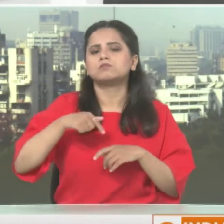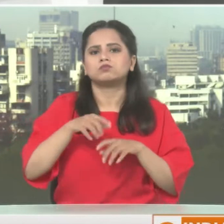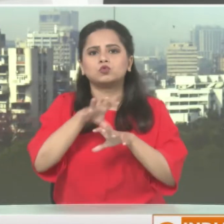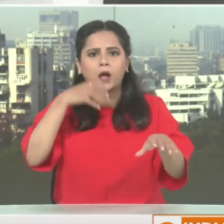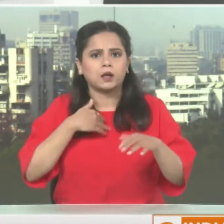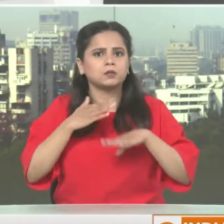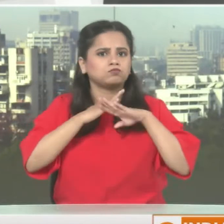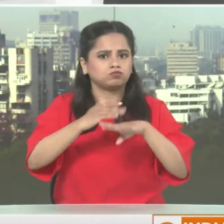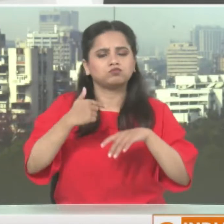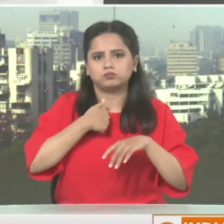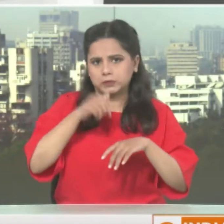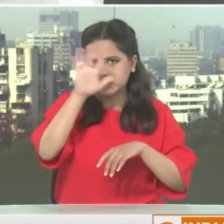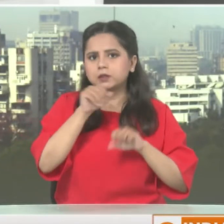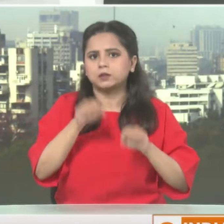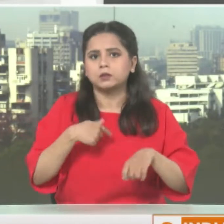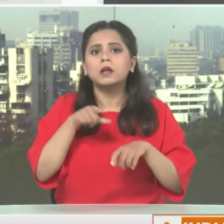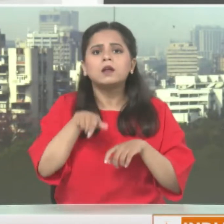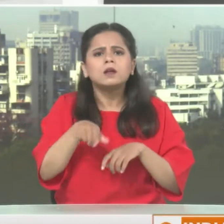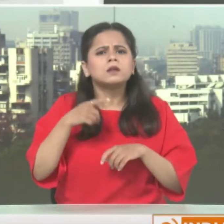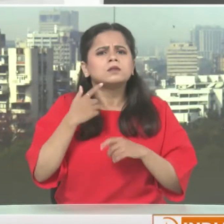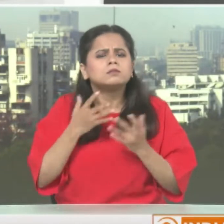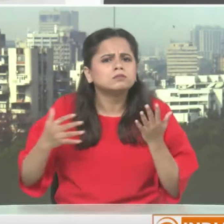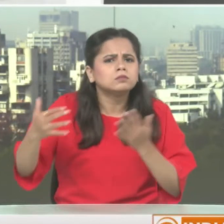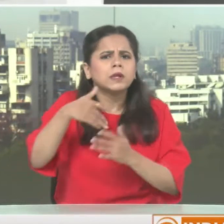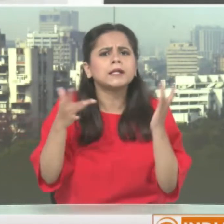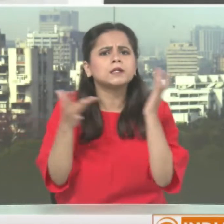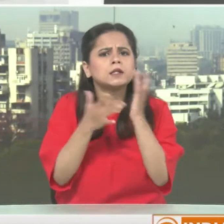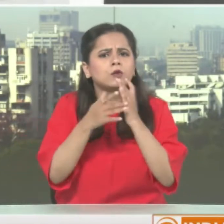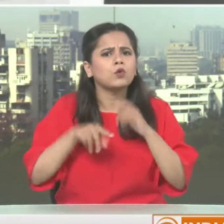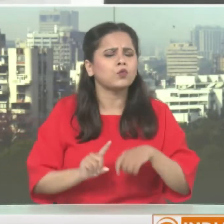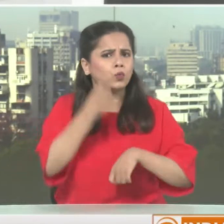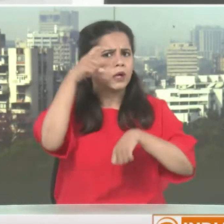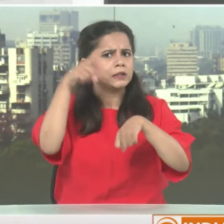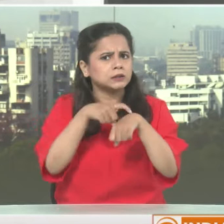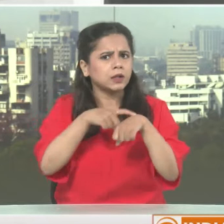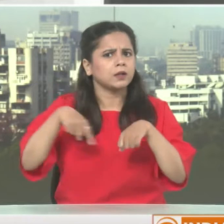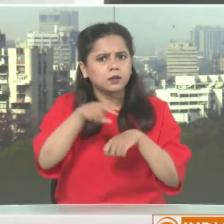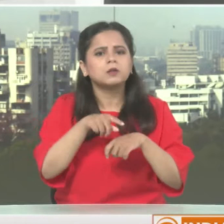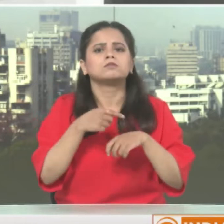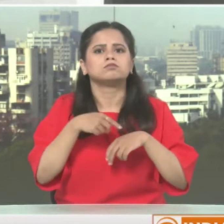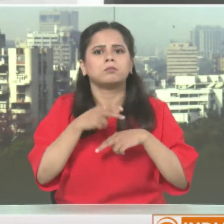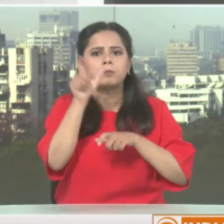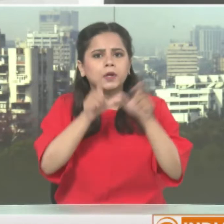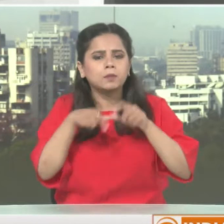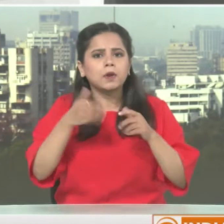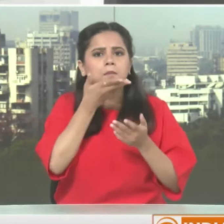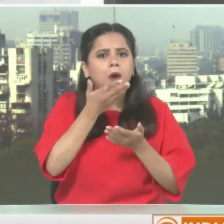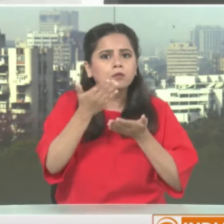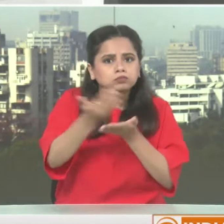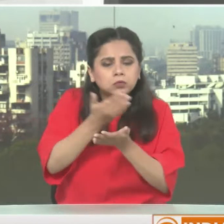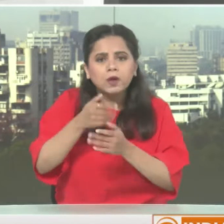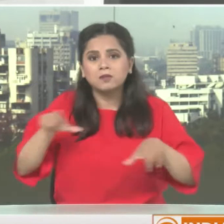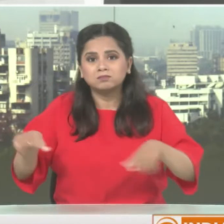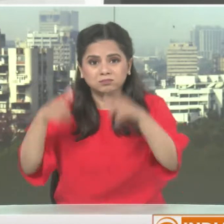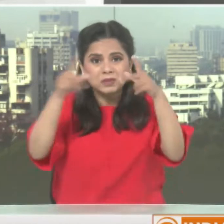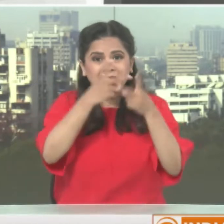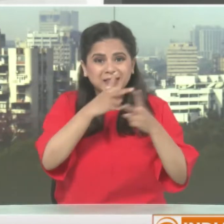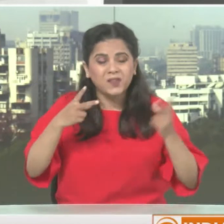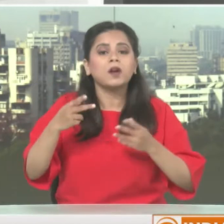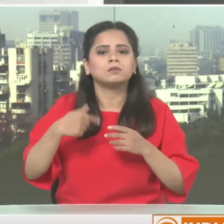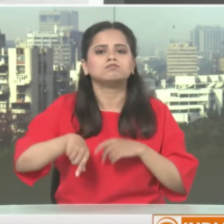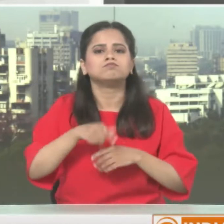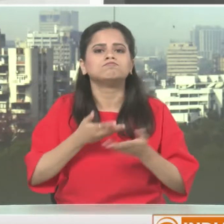conservation. The survey technology to be used for the first time for effective fodder and water augmentation in the forest area.